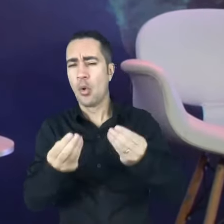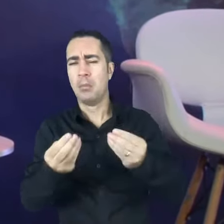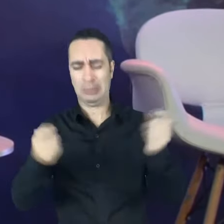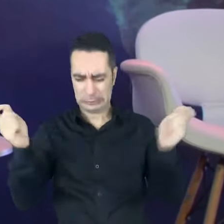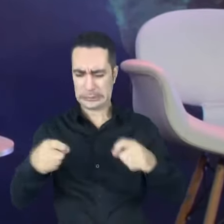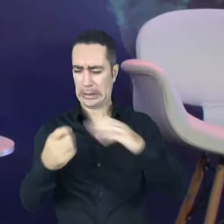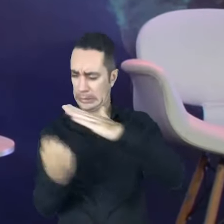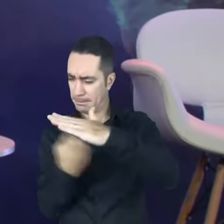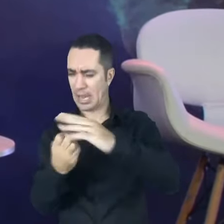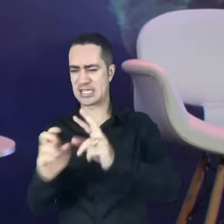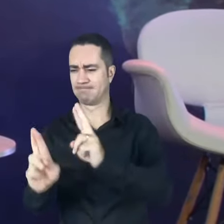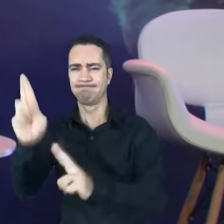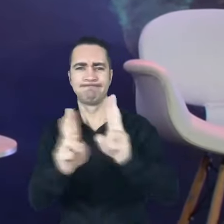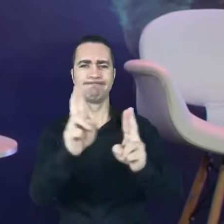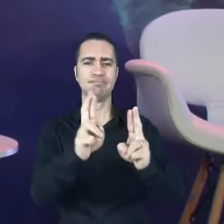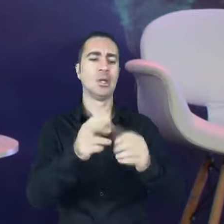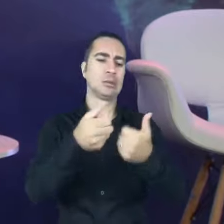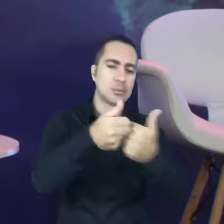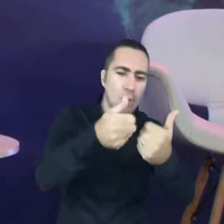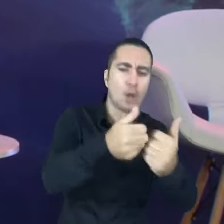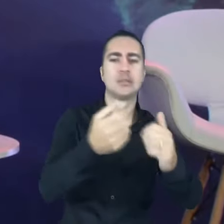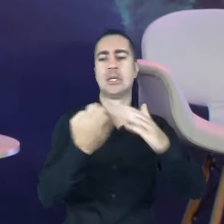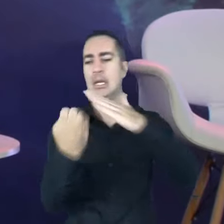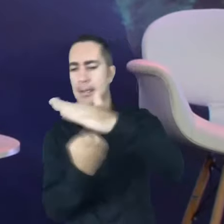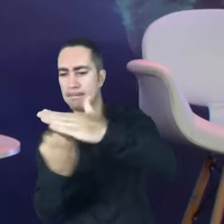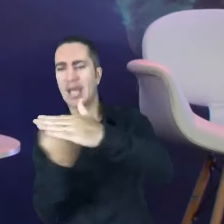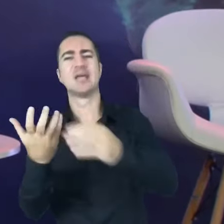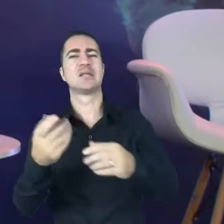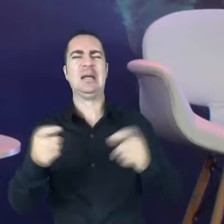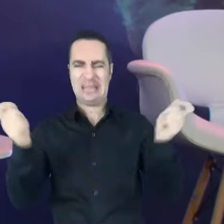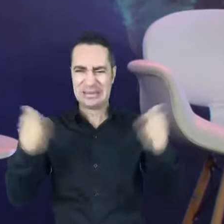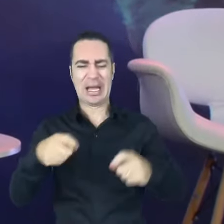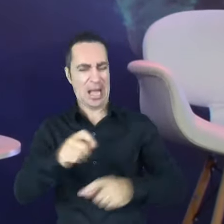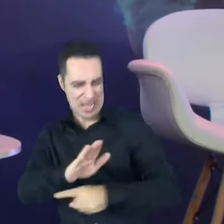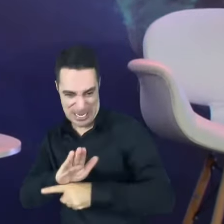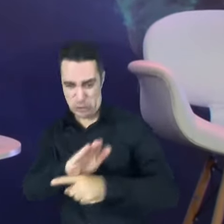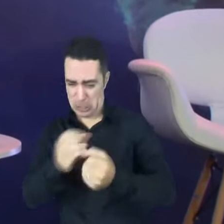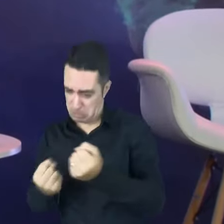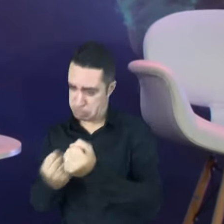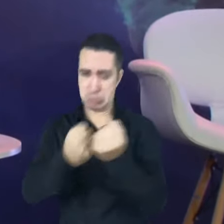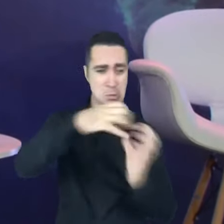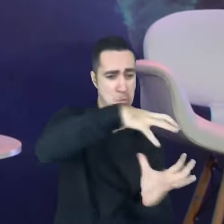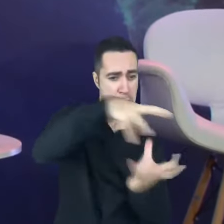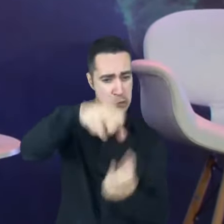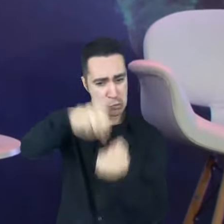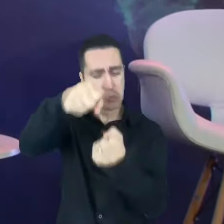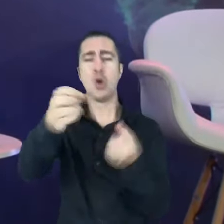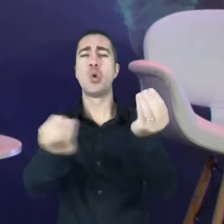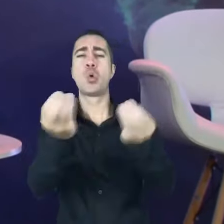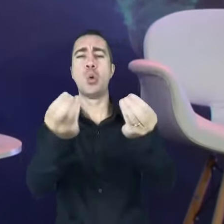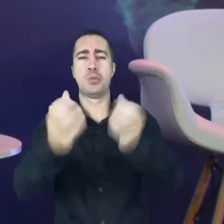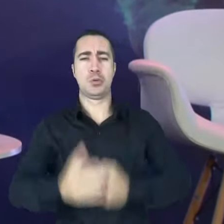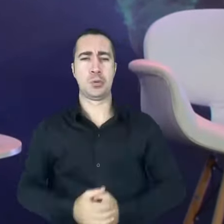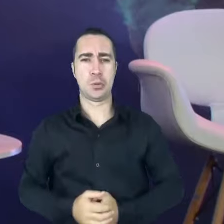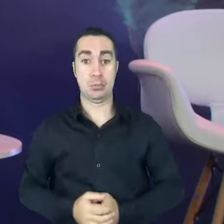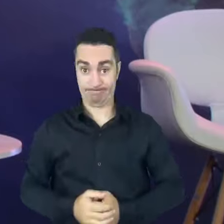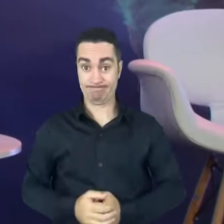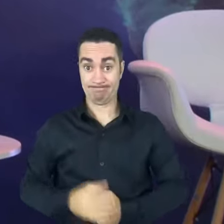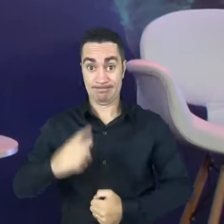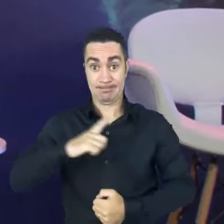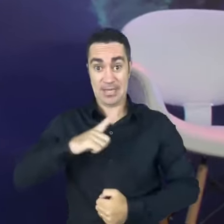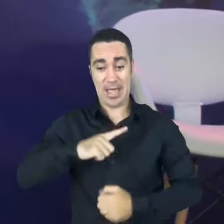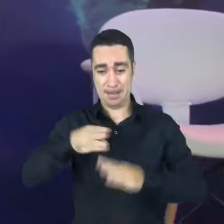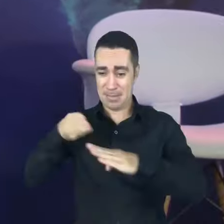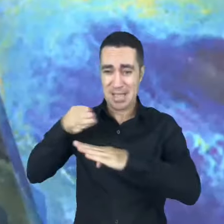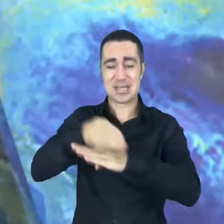transform business in a way that sustainability is a conviction? To help us answer this question, we